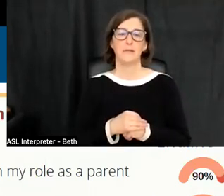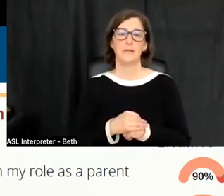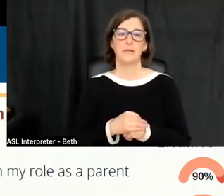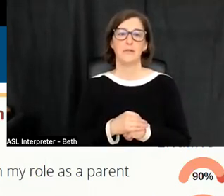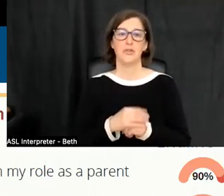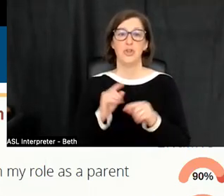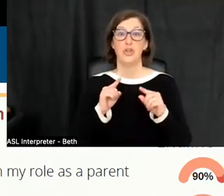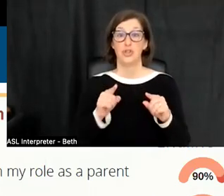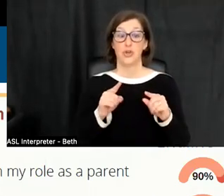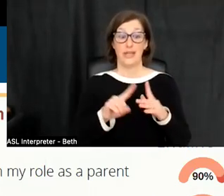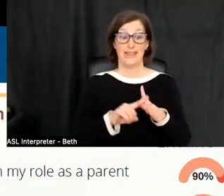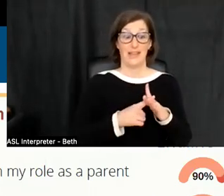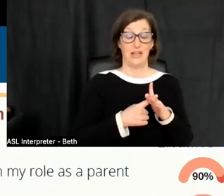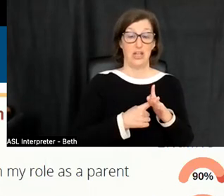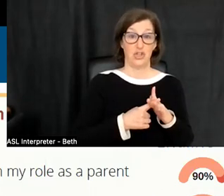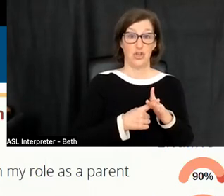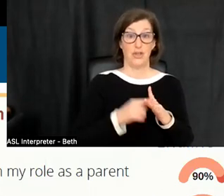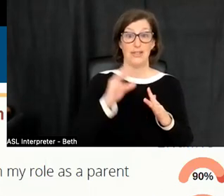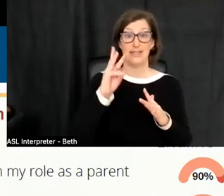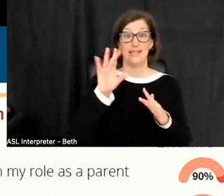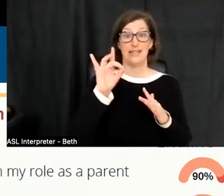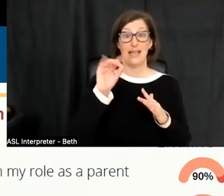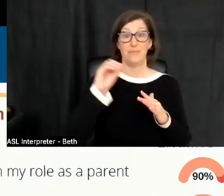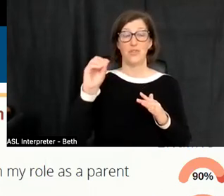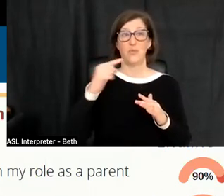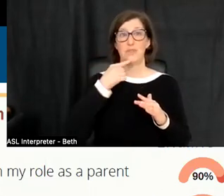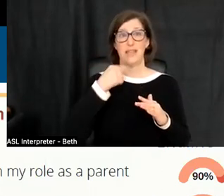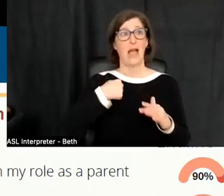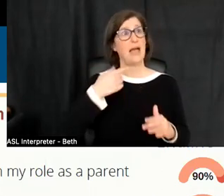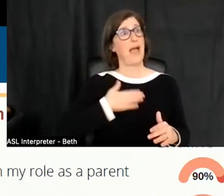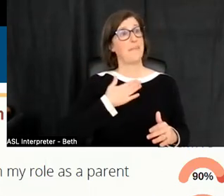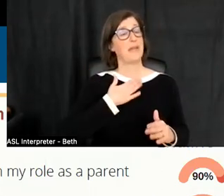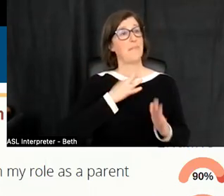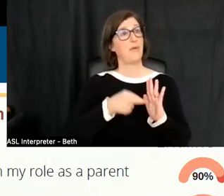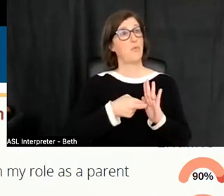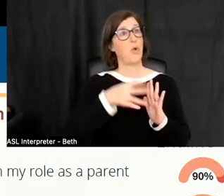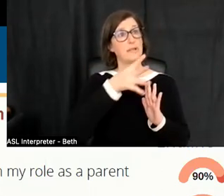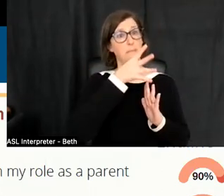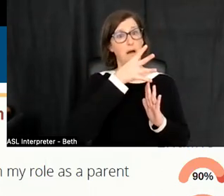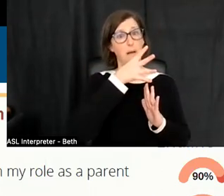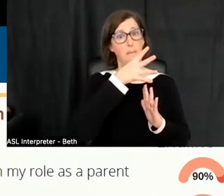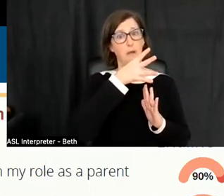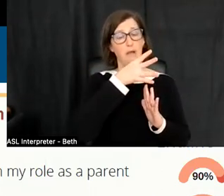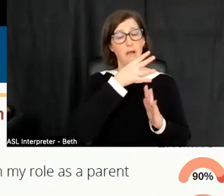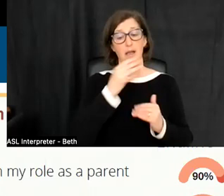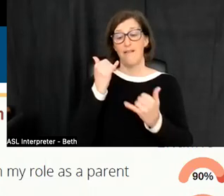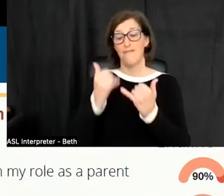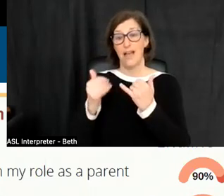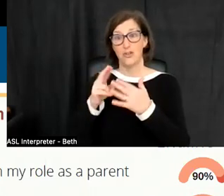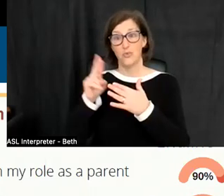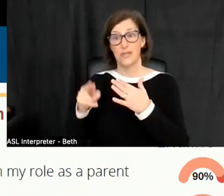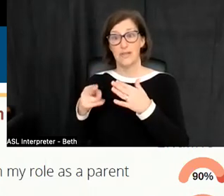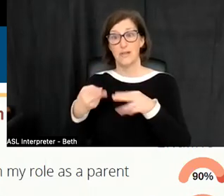the baseline, 68% would say, I'm happy in my role as a parent. And then during the end line, the result increased